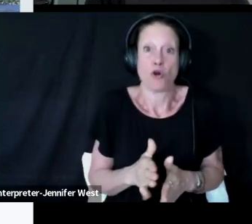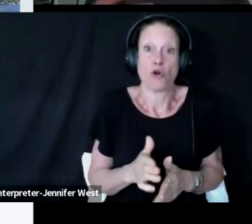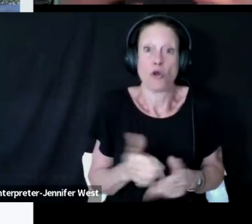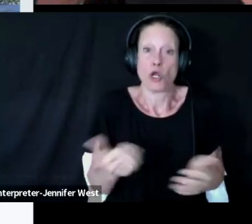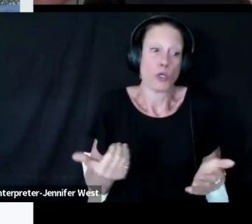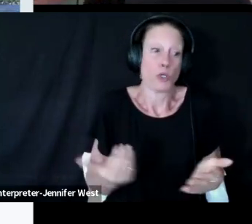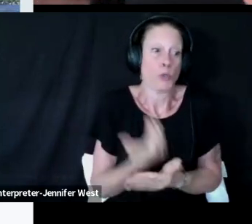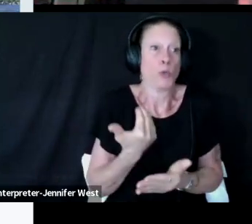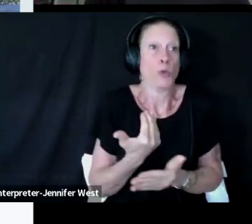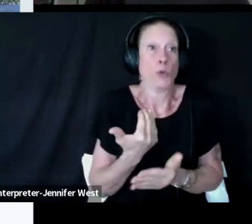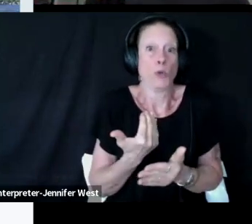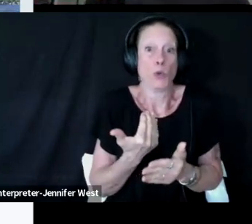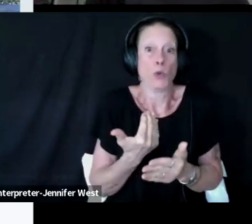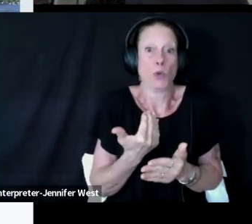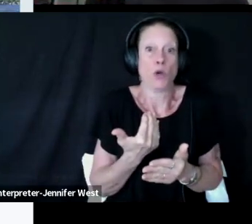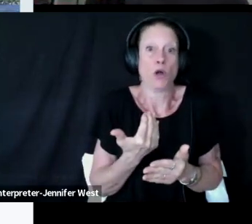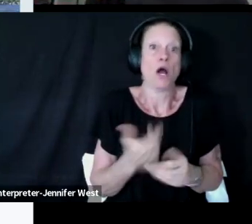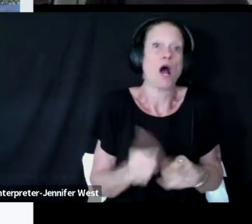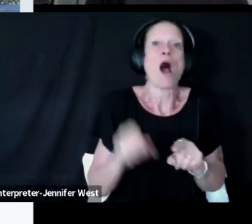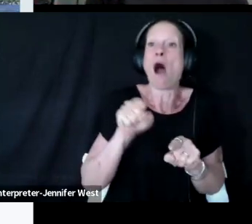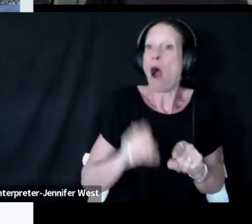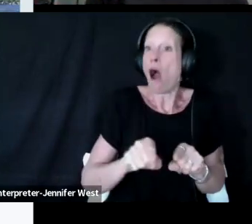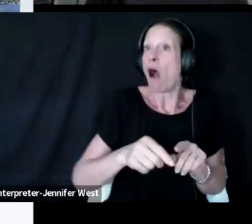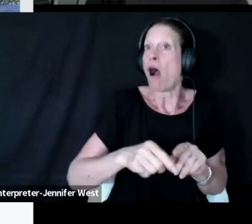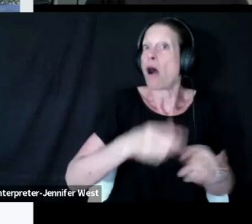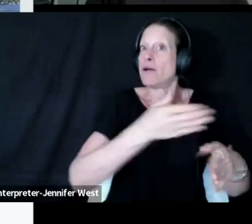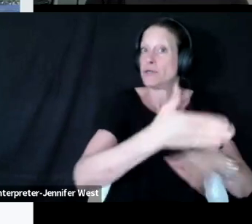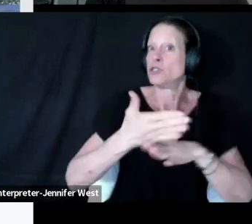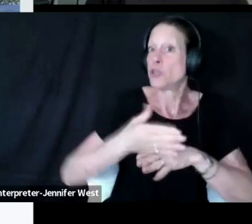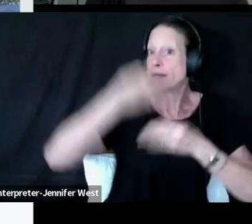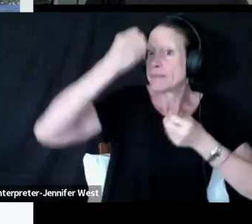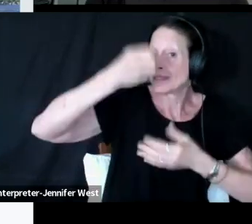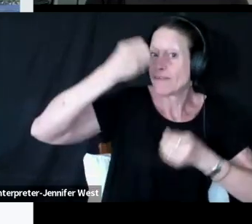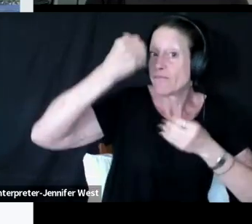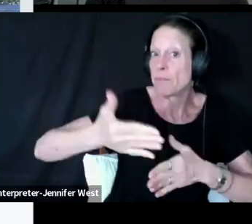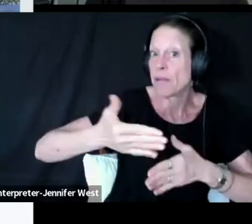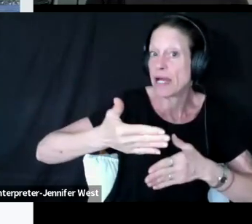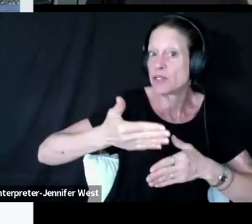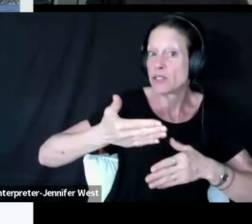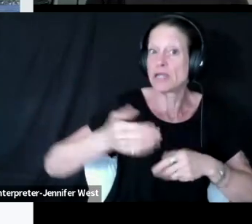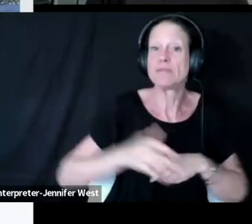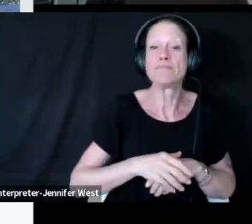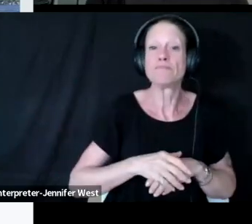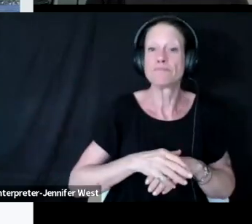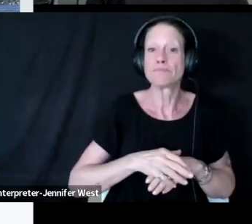you're going to share certain information with them. If they wanted to see